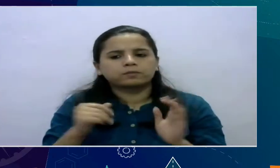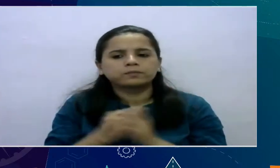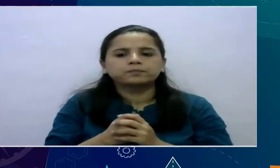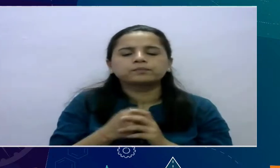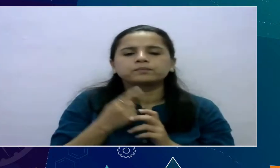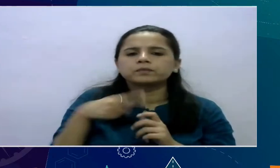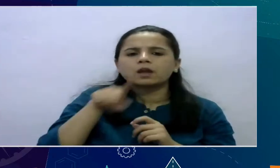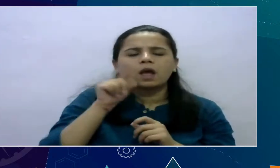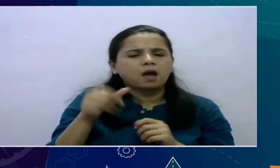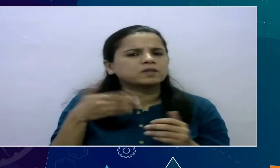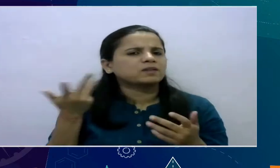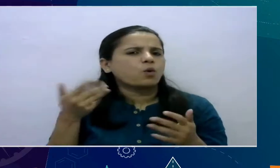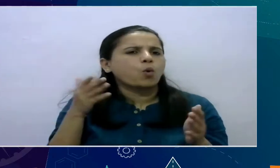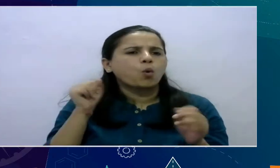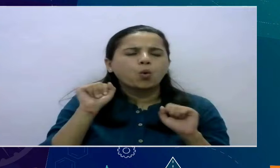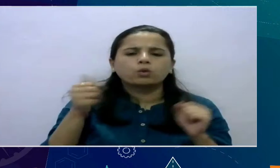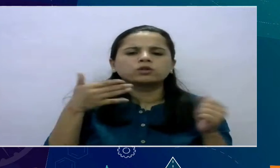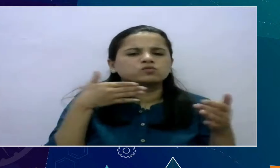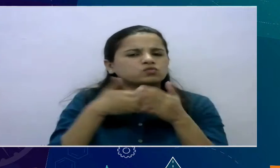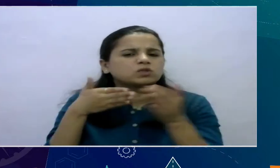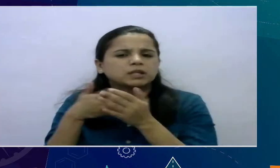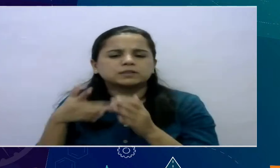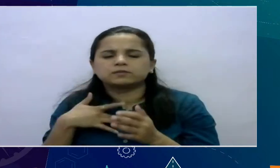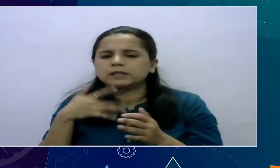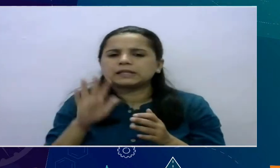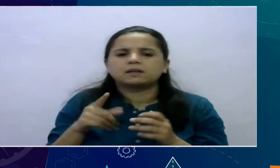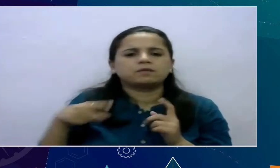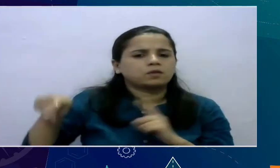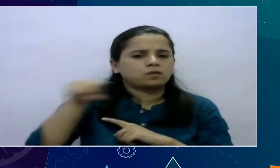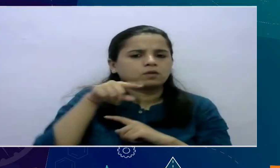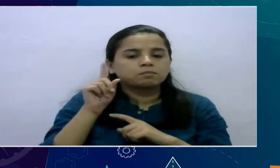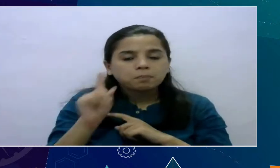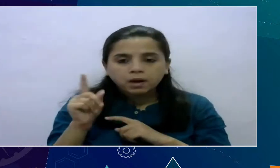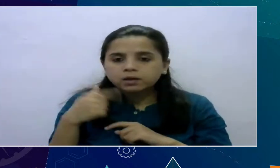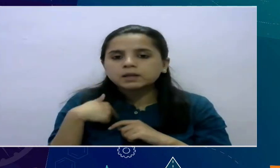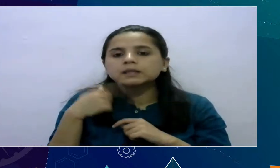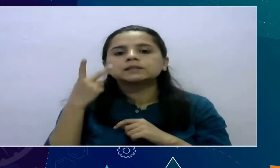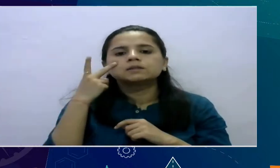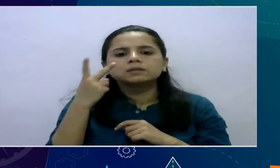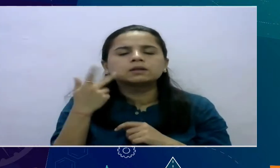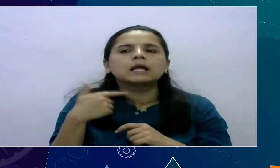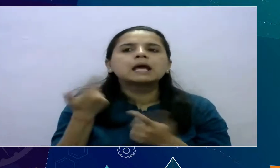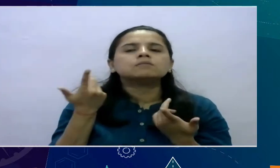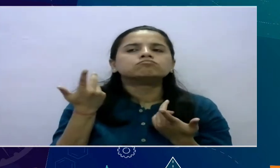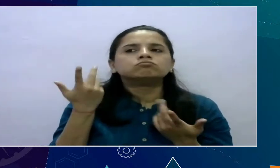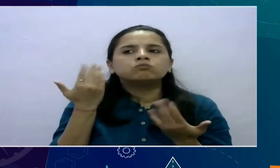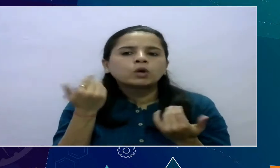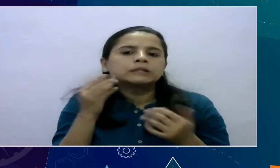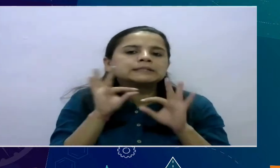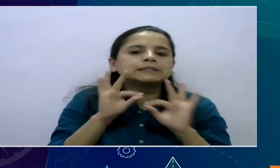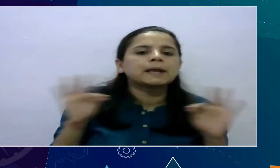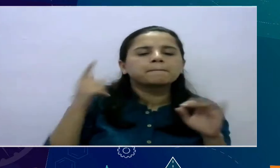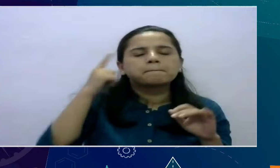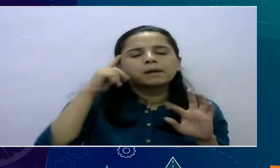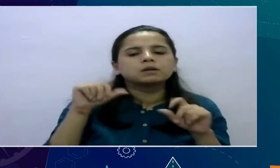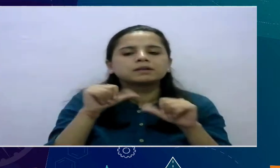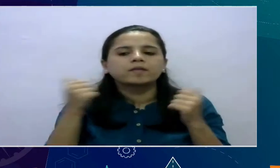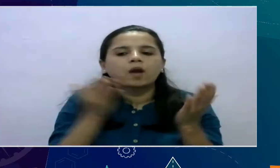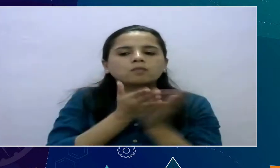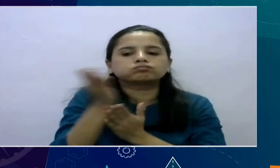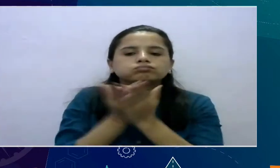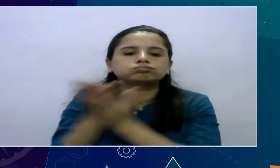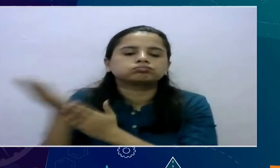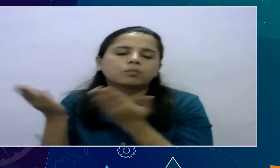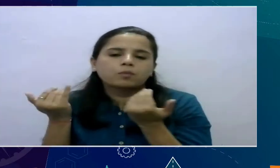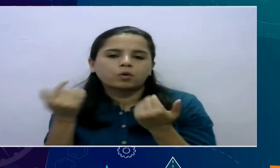challenges, but we tried to modify things so that we can just make it as simple as possible in different ways. Like